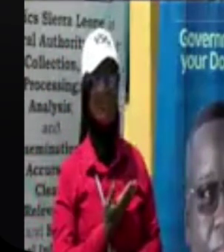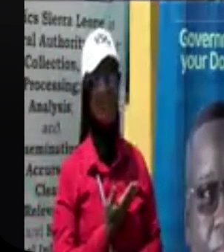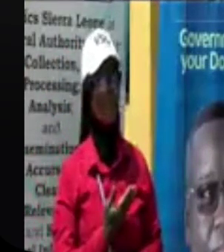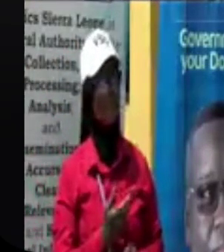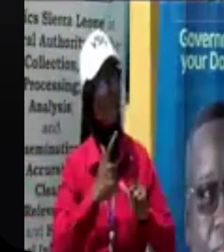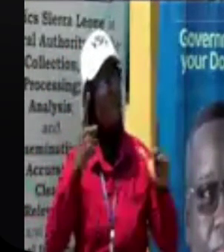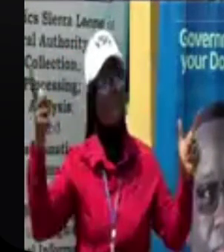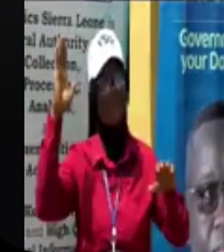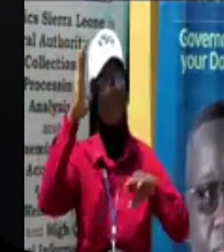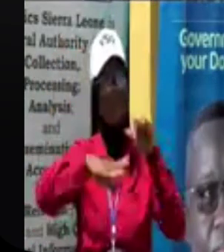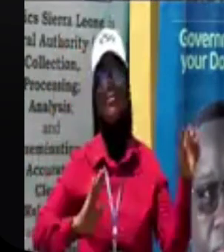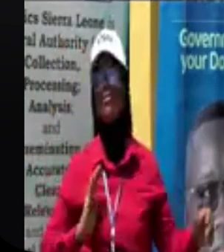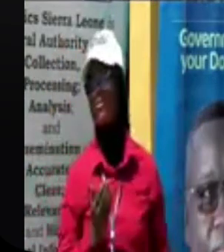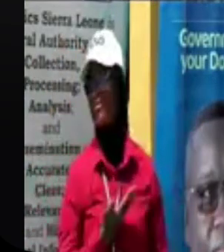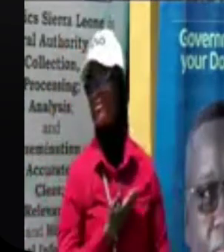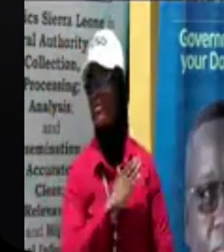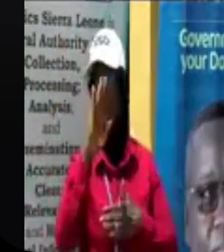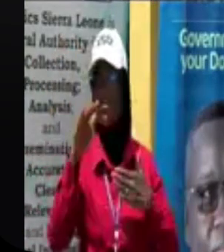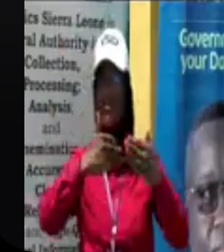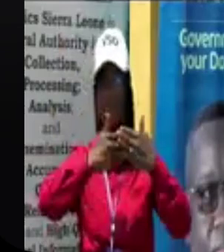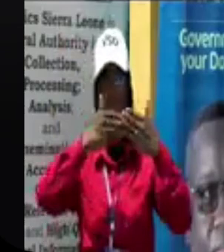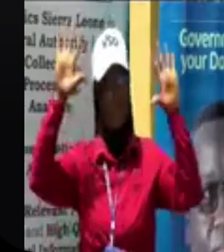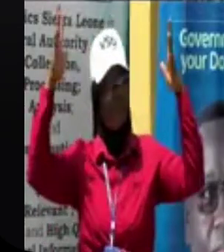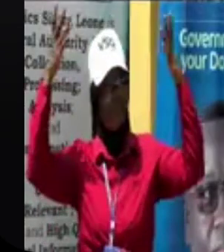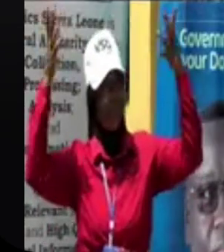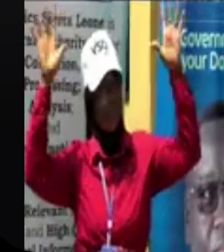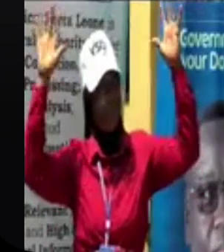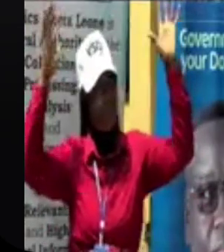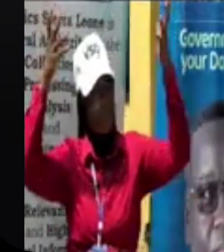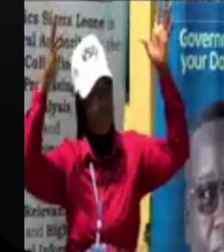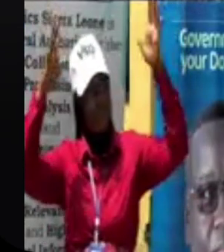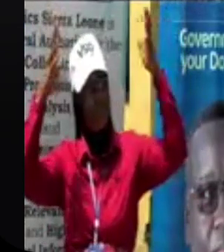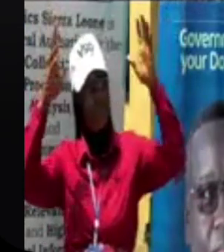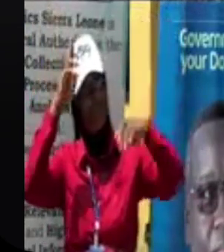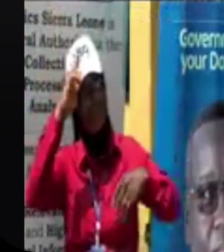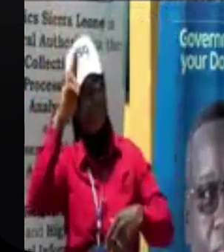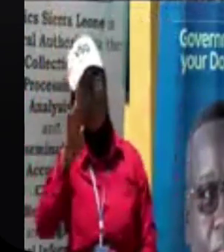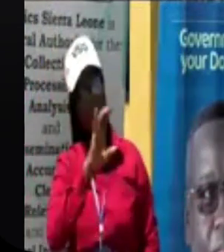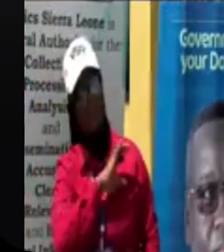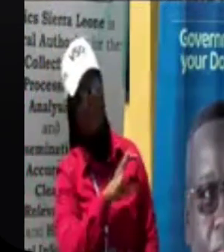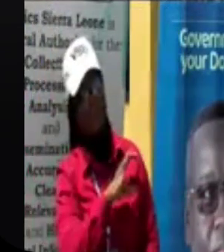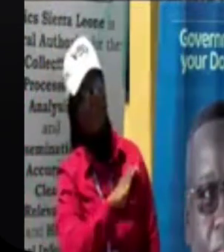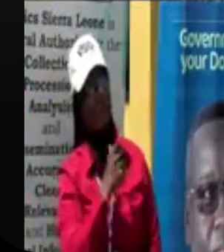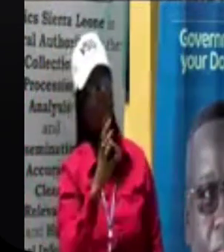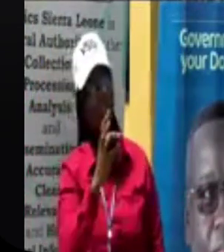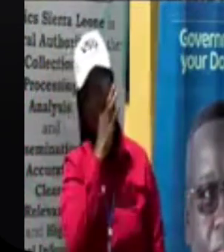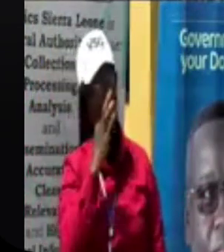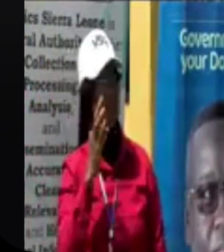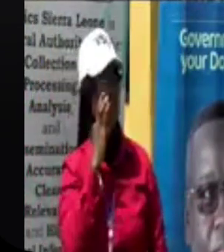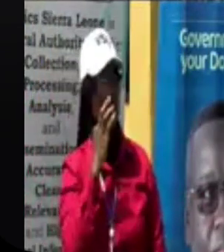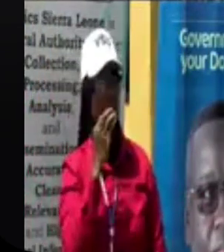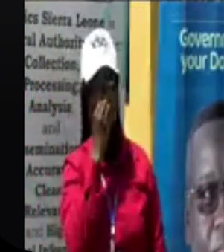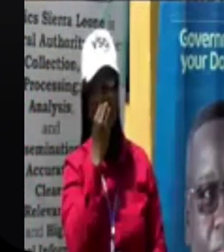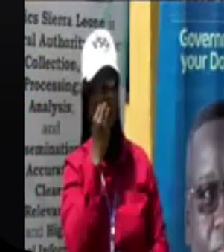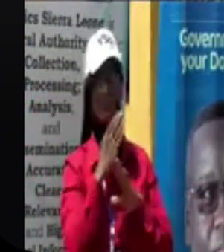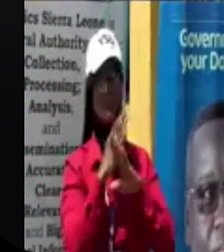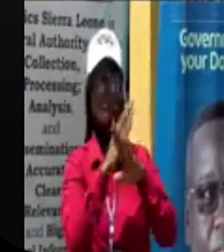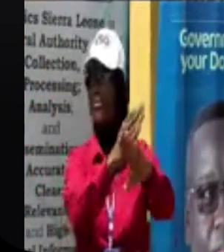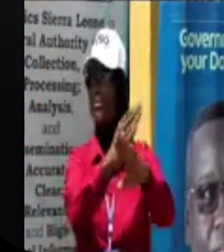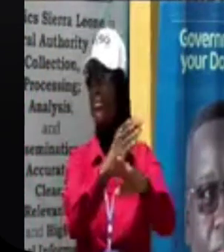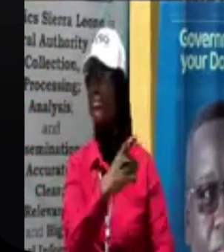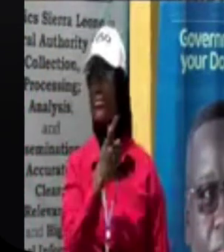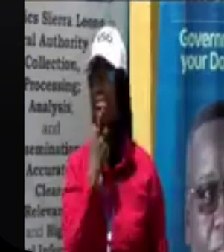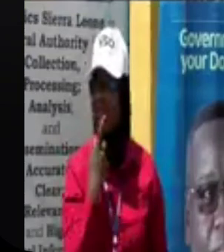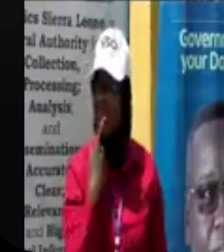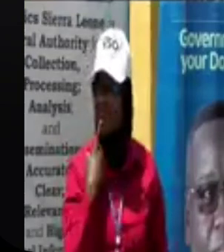Salone. On a clap one more time for the Honorable Deputy Minister of Agriculture and Food Security. As he